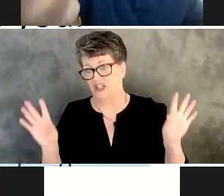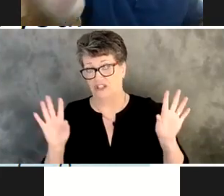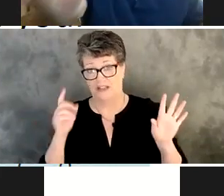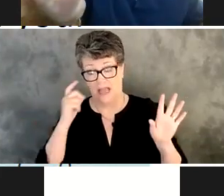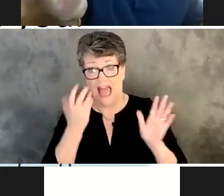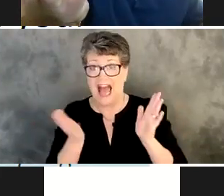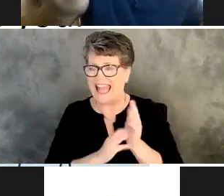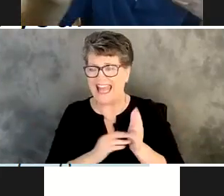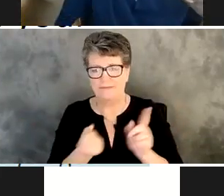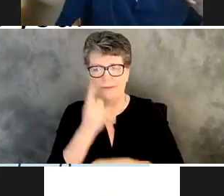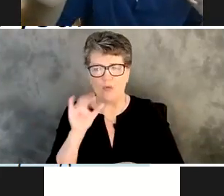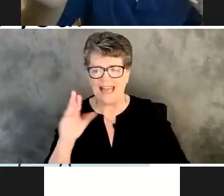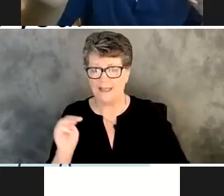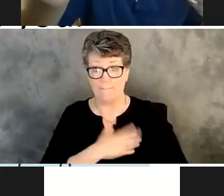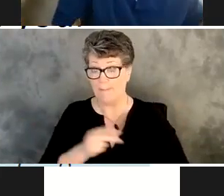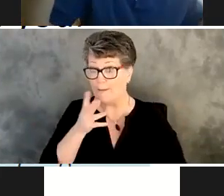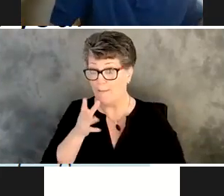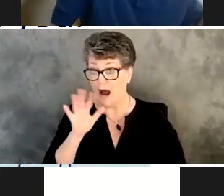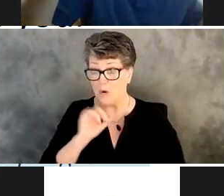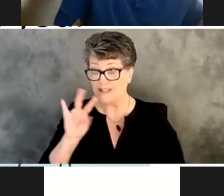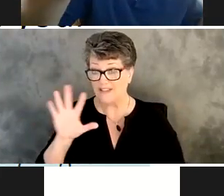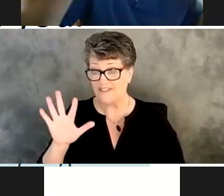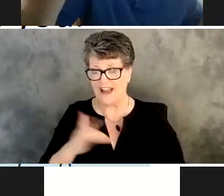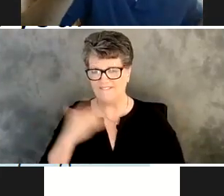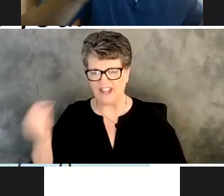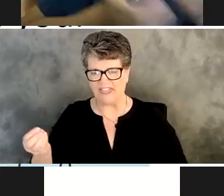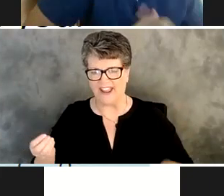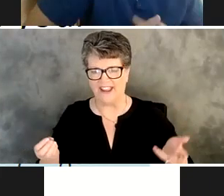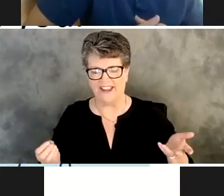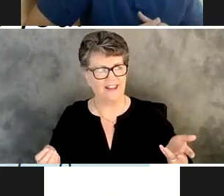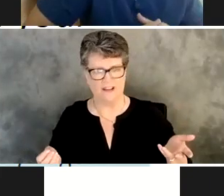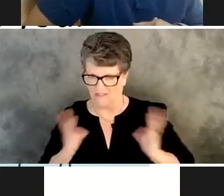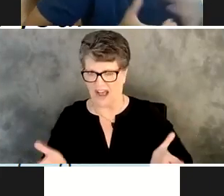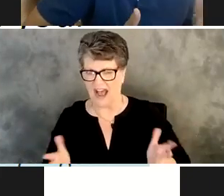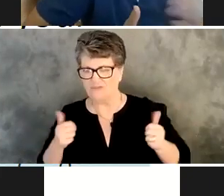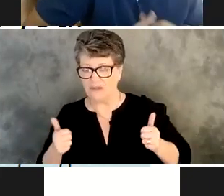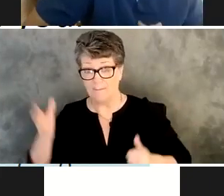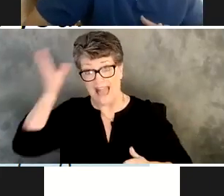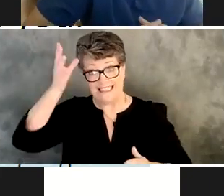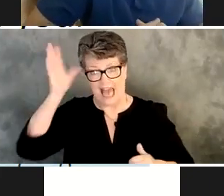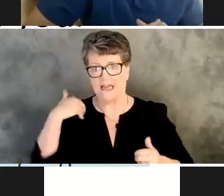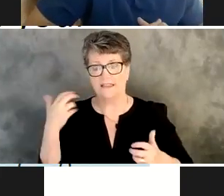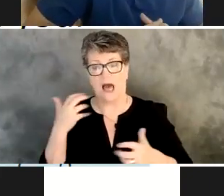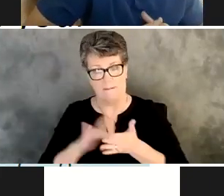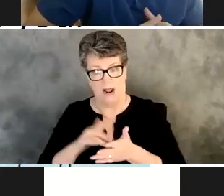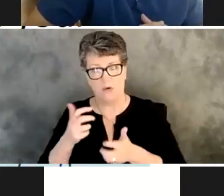again, it's random. You know, my mom, she's 75, she felt nothing, you know, and my dad has a lot of medical